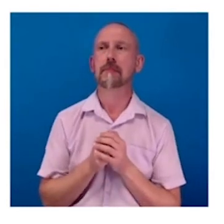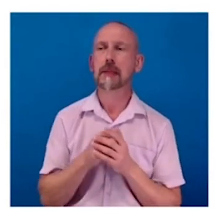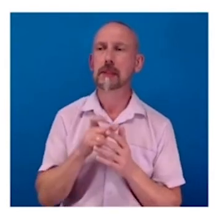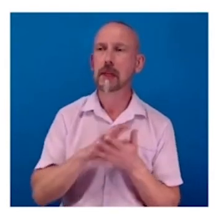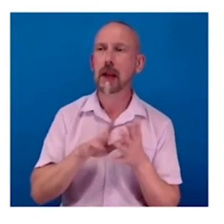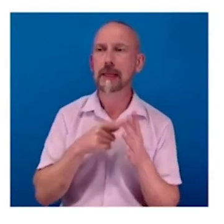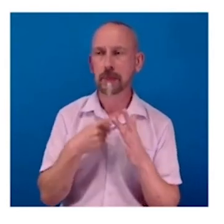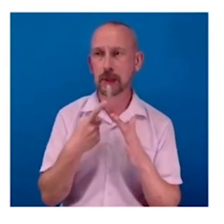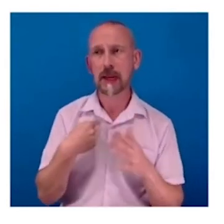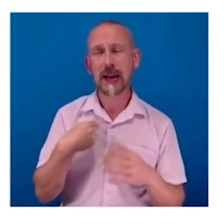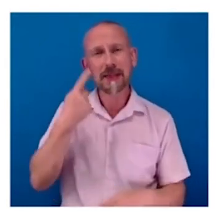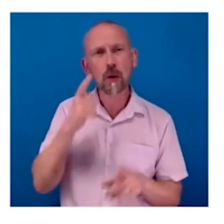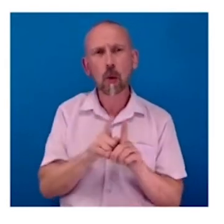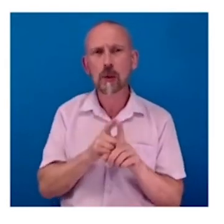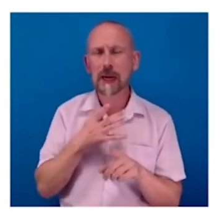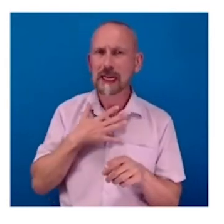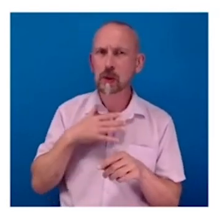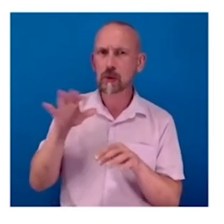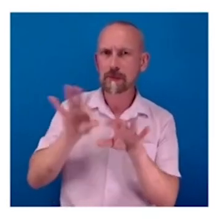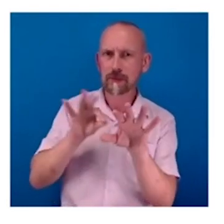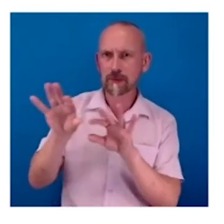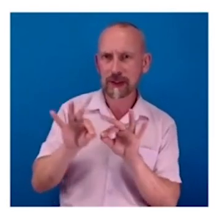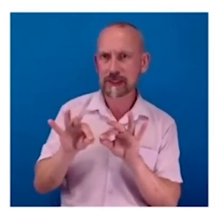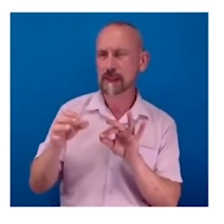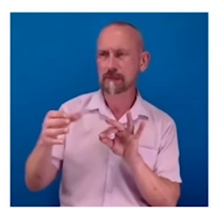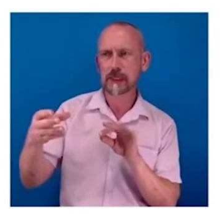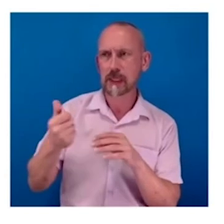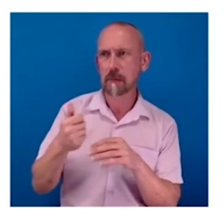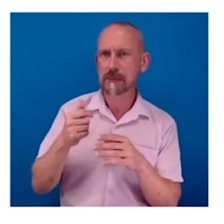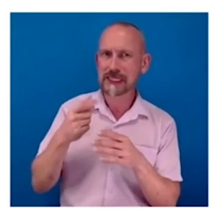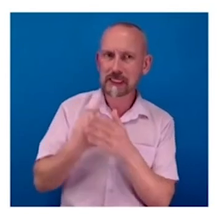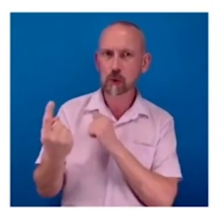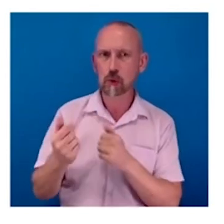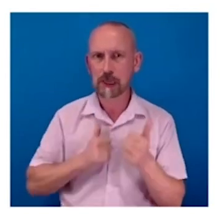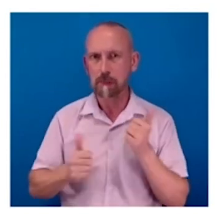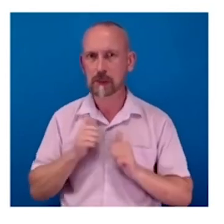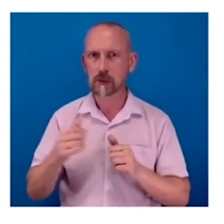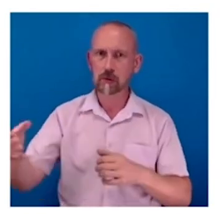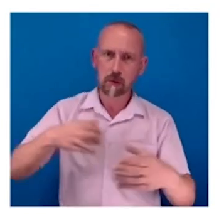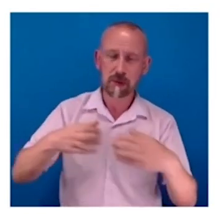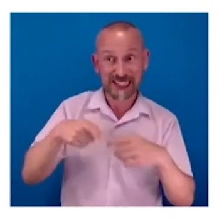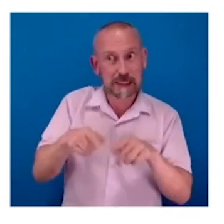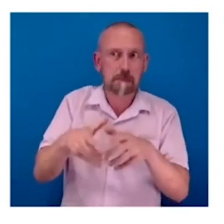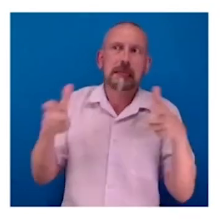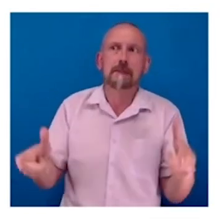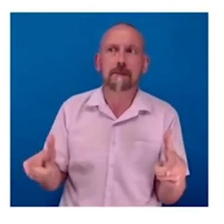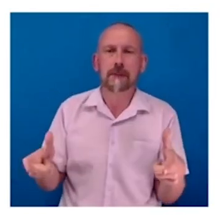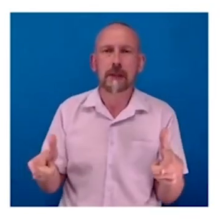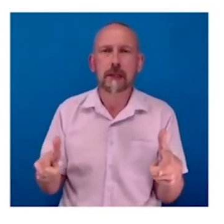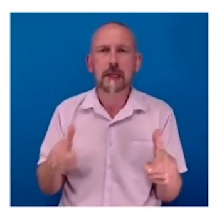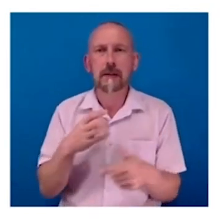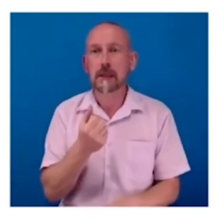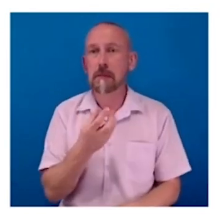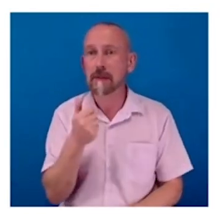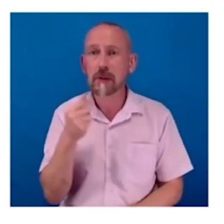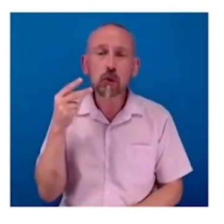that is massive. If we've got 200 champs in ours and everybody else has got, let's say there's some with more than that, doing that